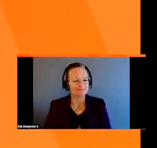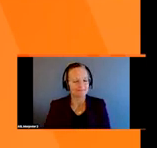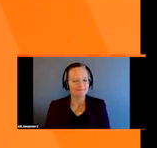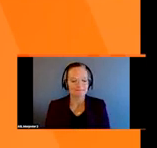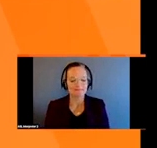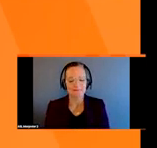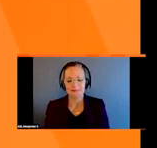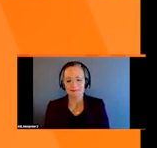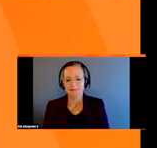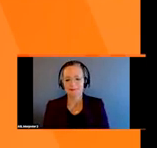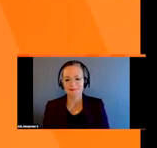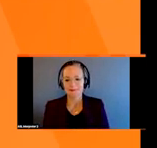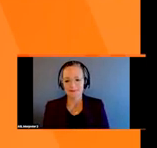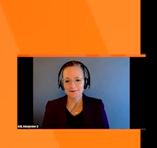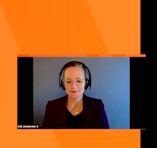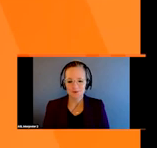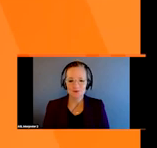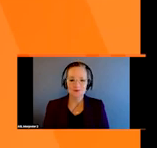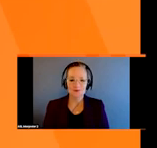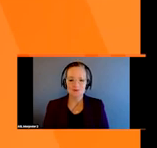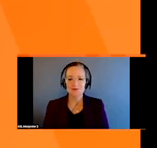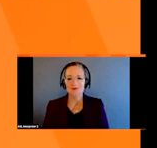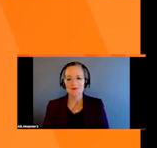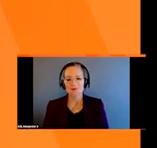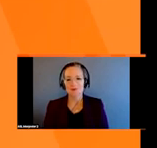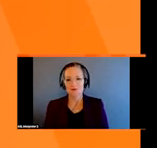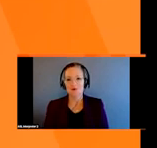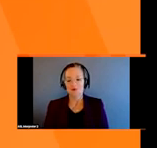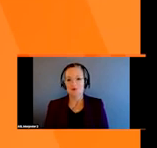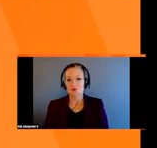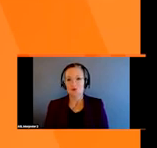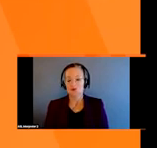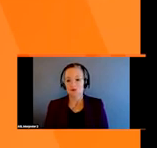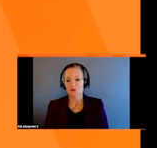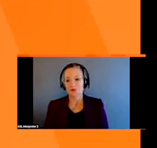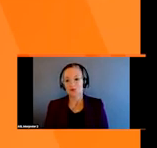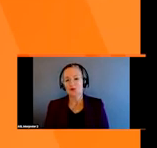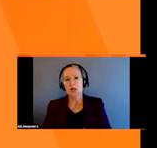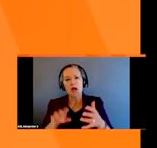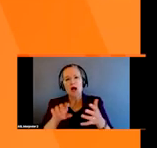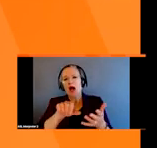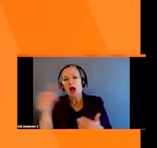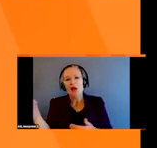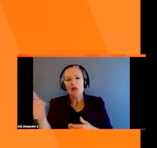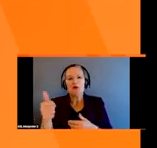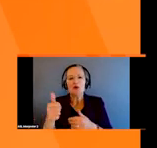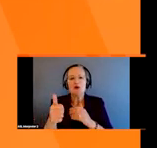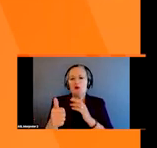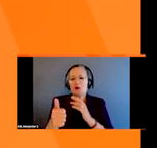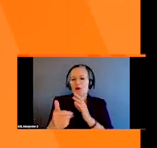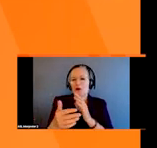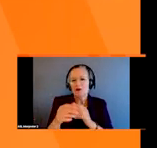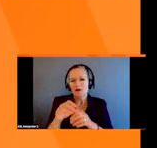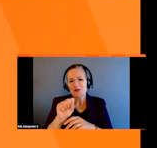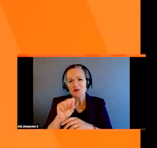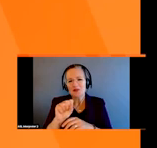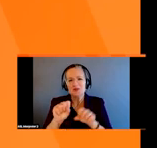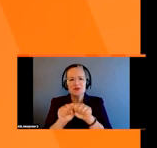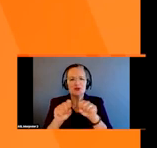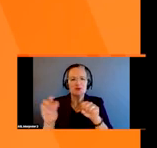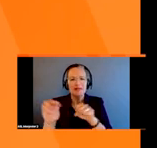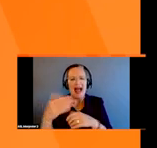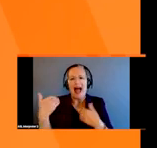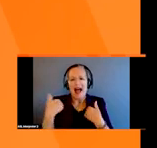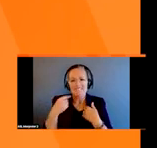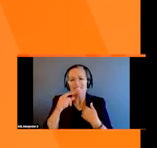Because it should be where you spend most of your time on that platform. Every other platform doesn't really allow you to